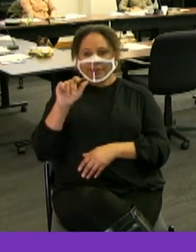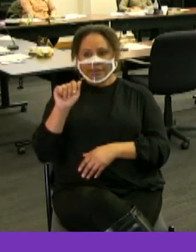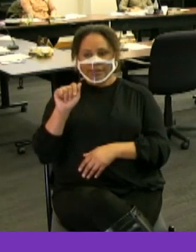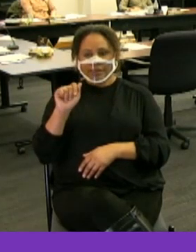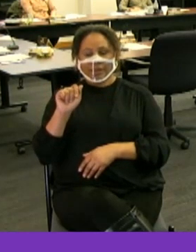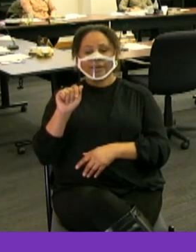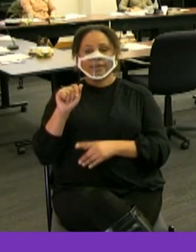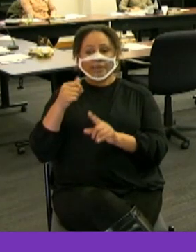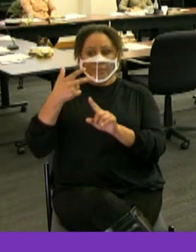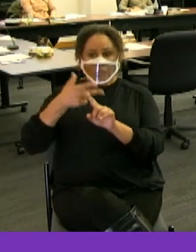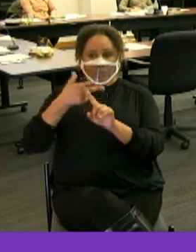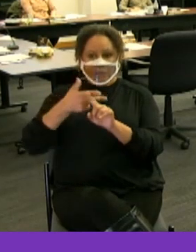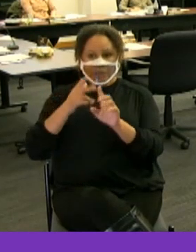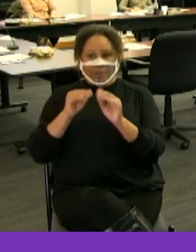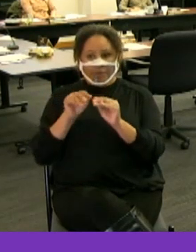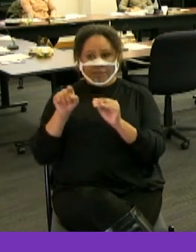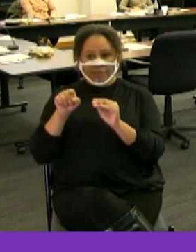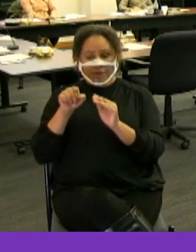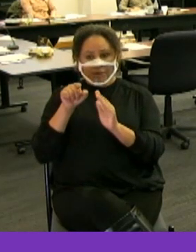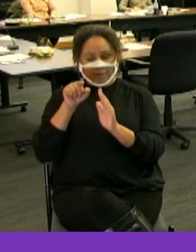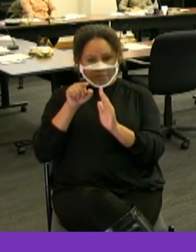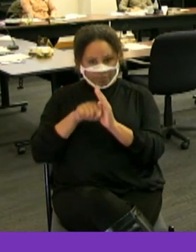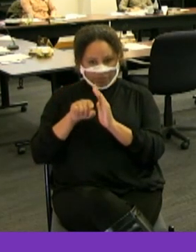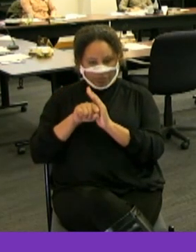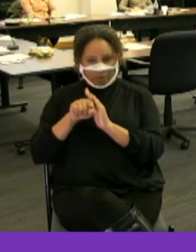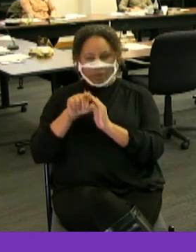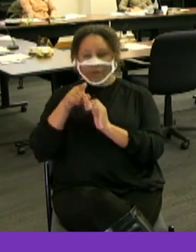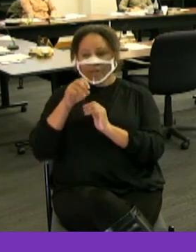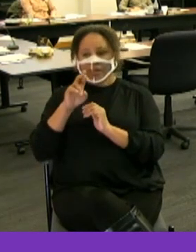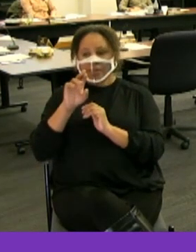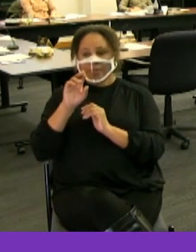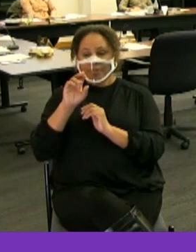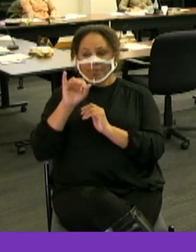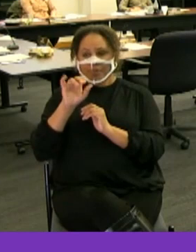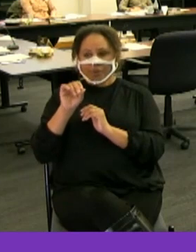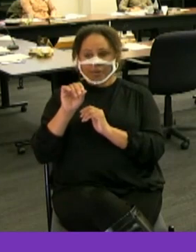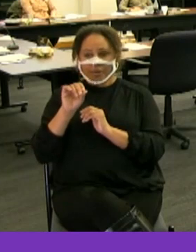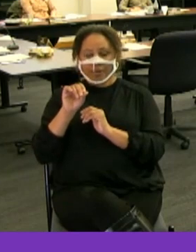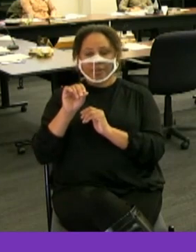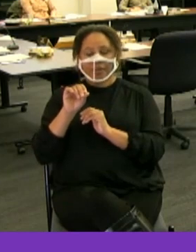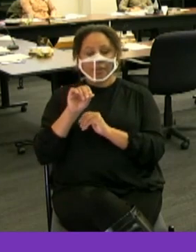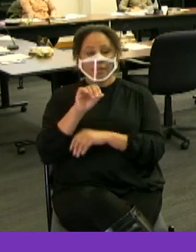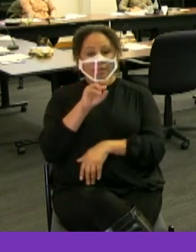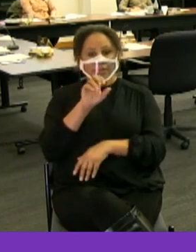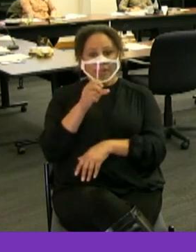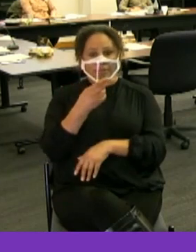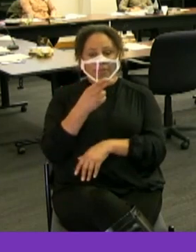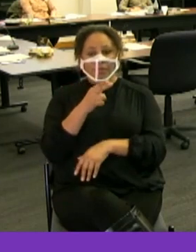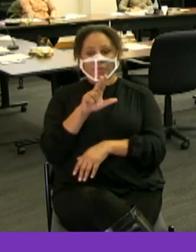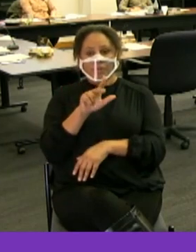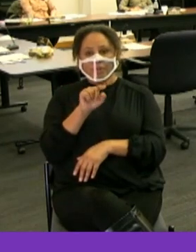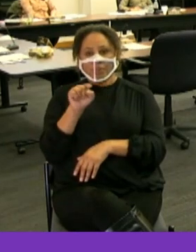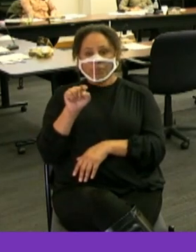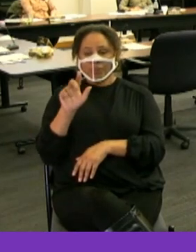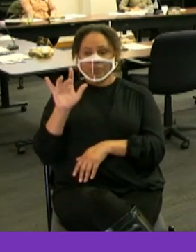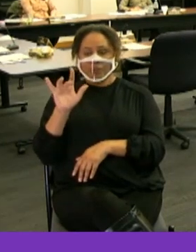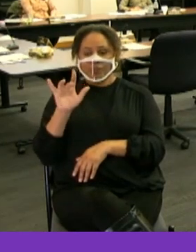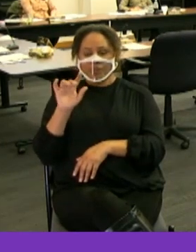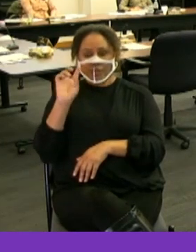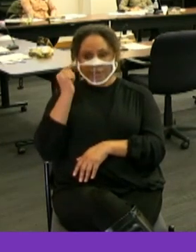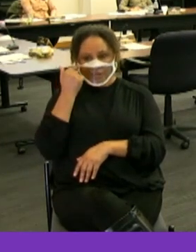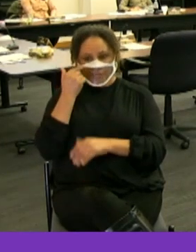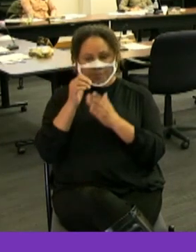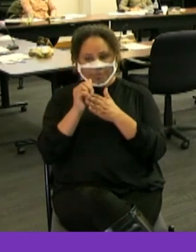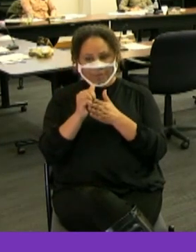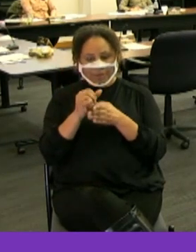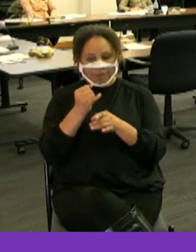to attend, please let Joan know. And on March 23rd to March 25th, there's a Governance Leadership